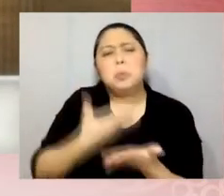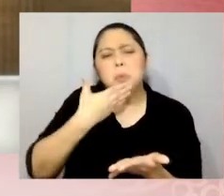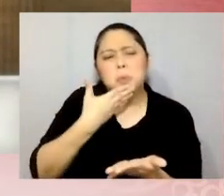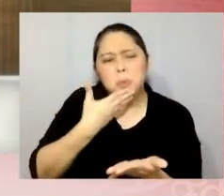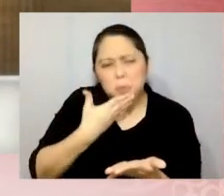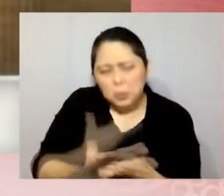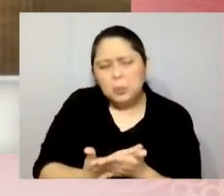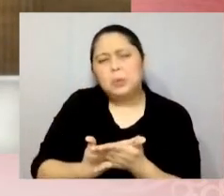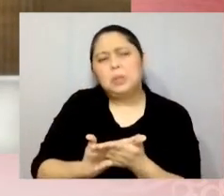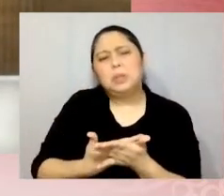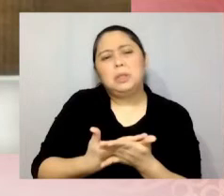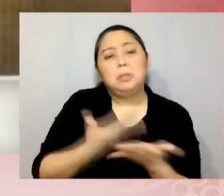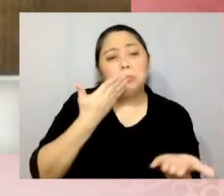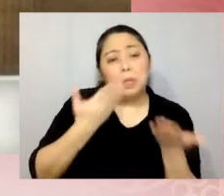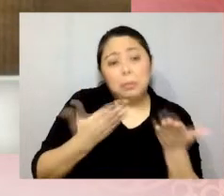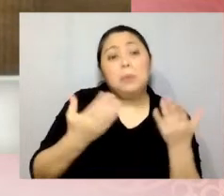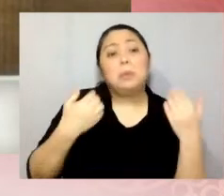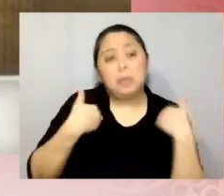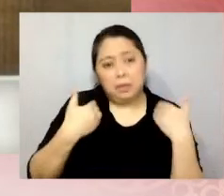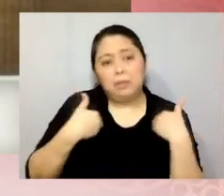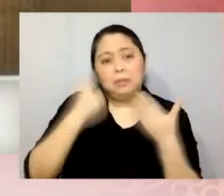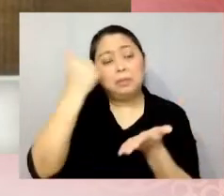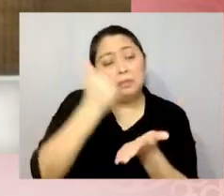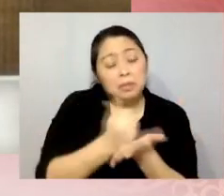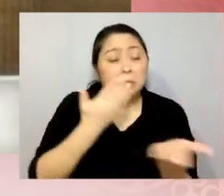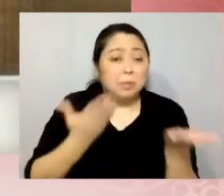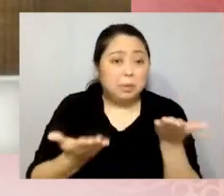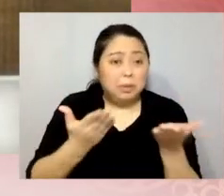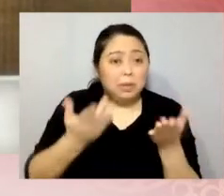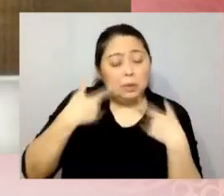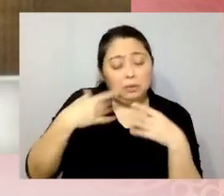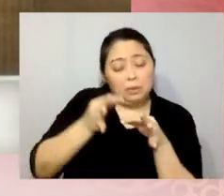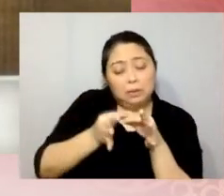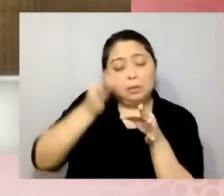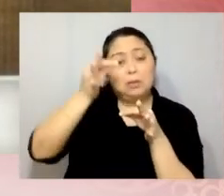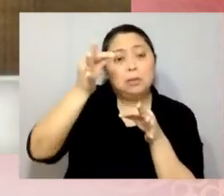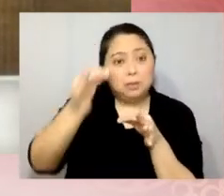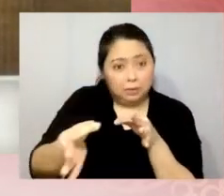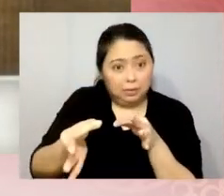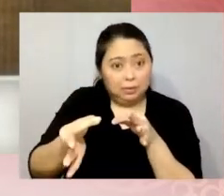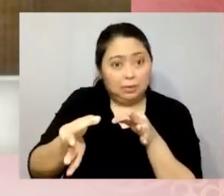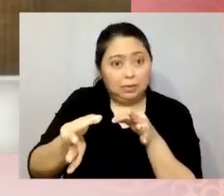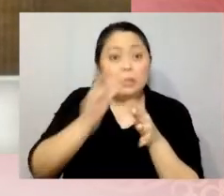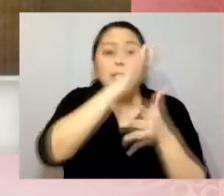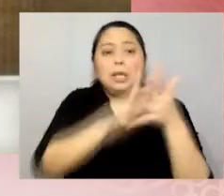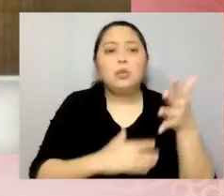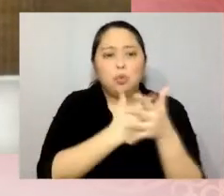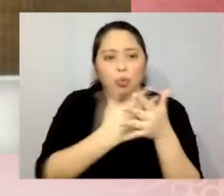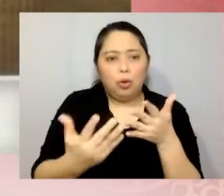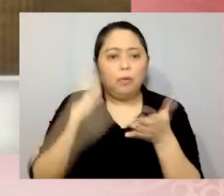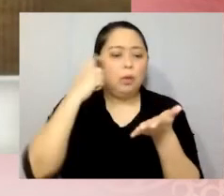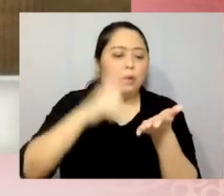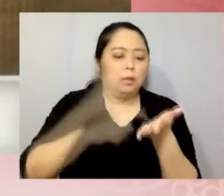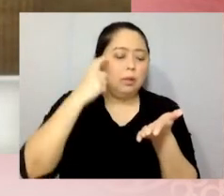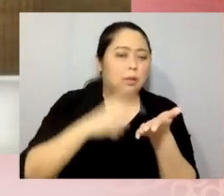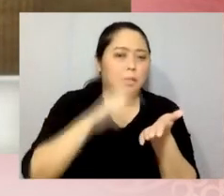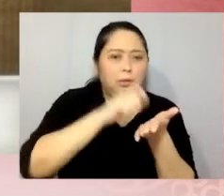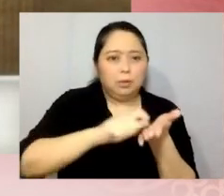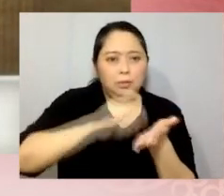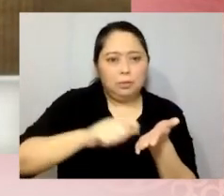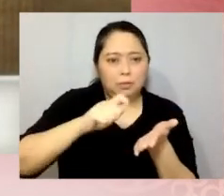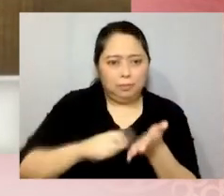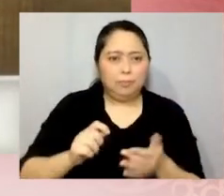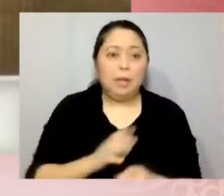good responses. They understood the need for extending the period of transition. They also believe that we need